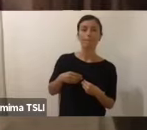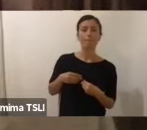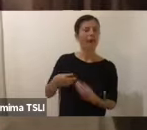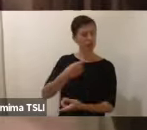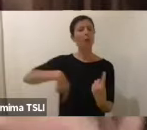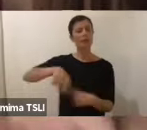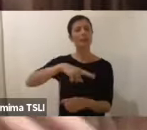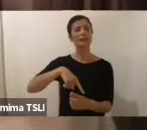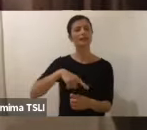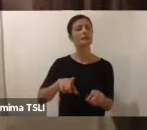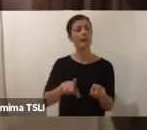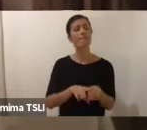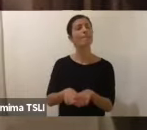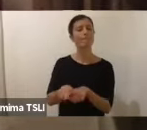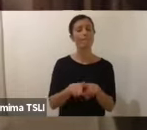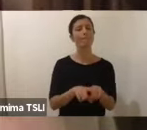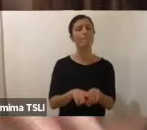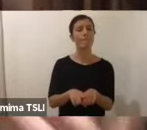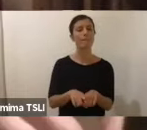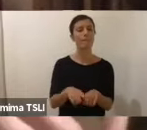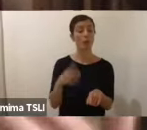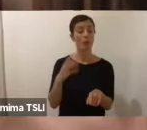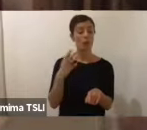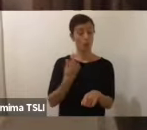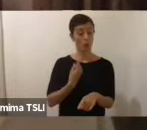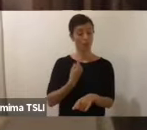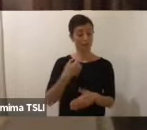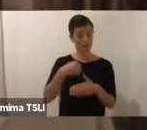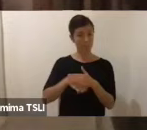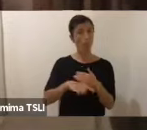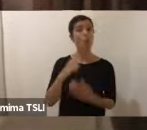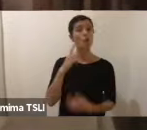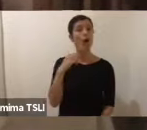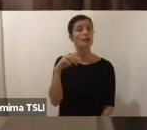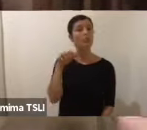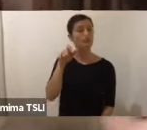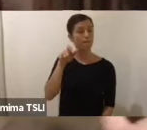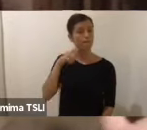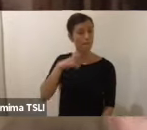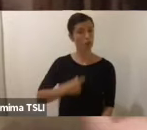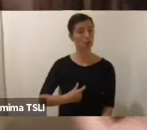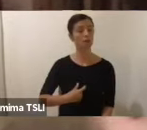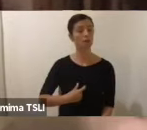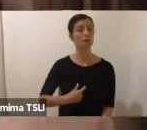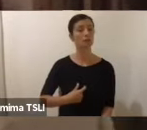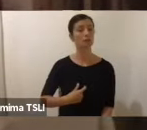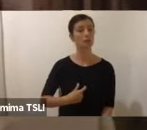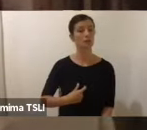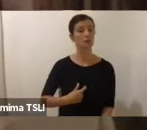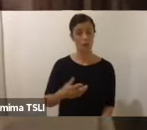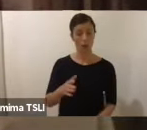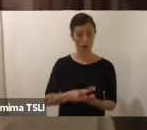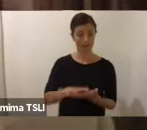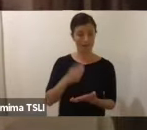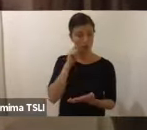of the consequences of being born into as a white person is that you're going to imbibe in some ways if if